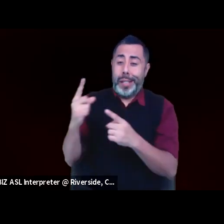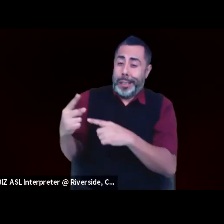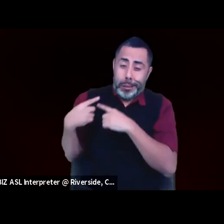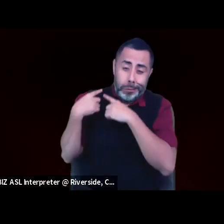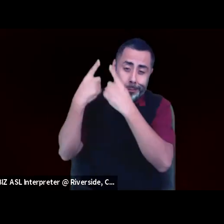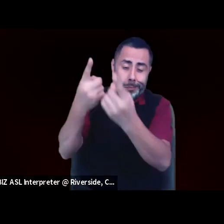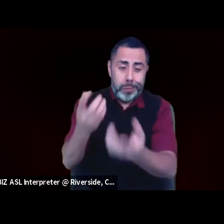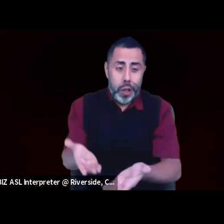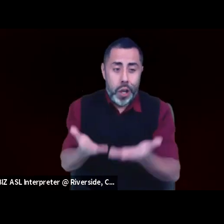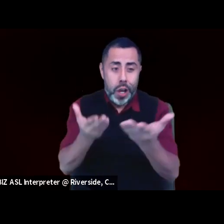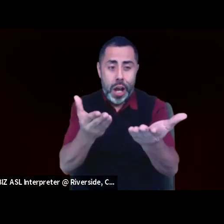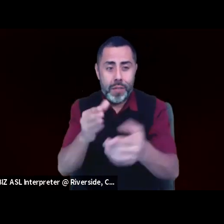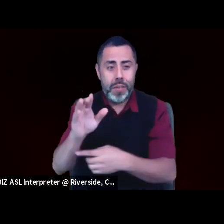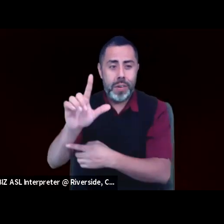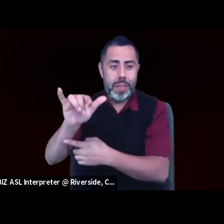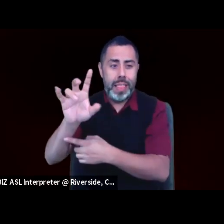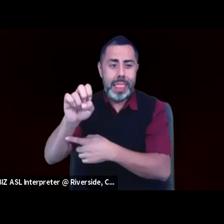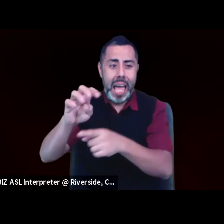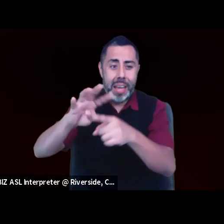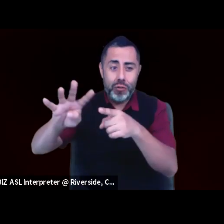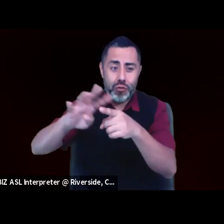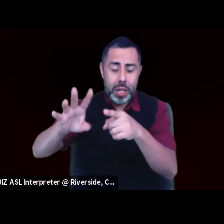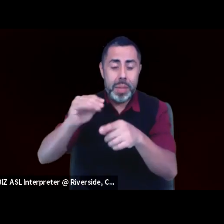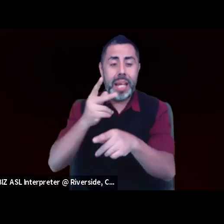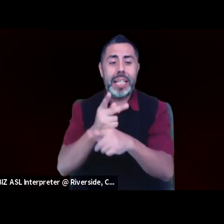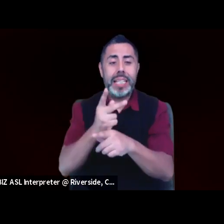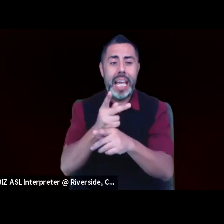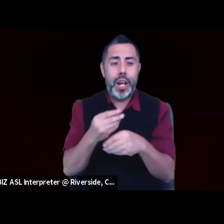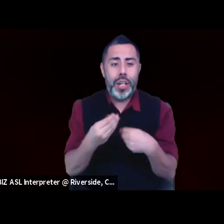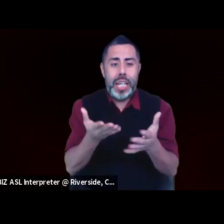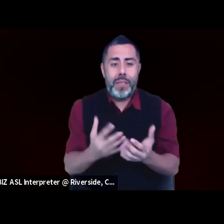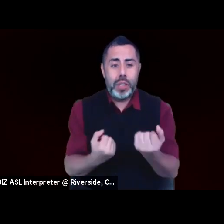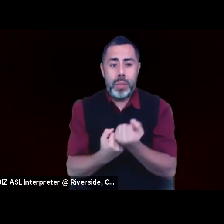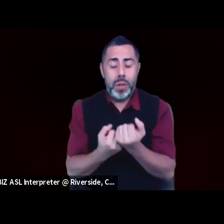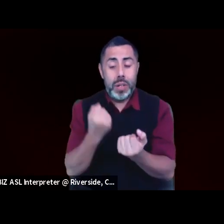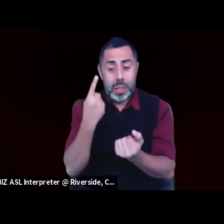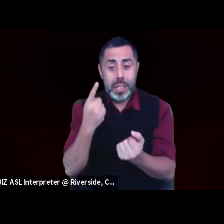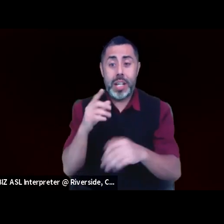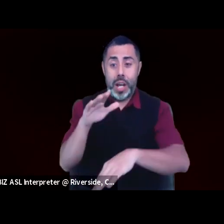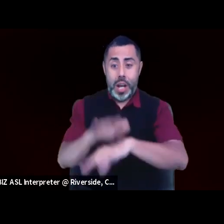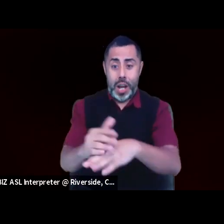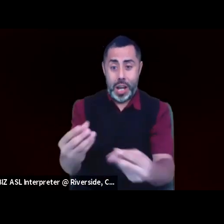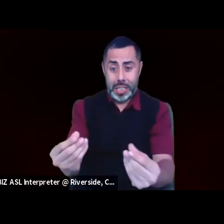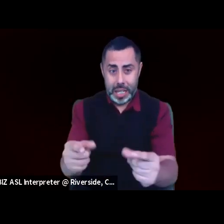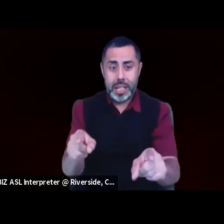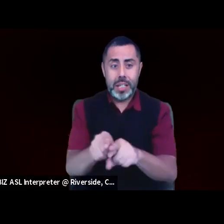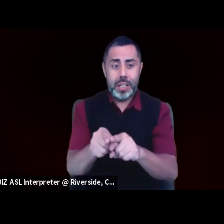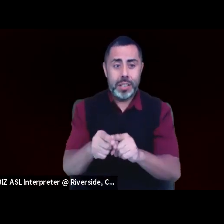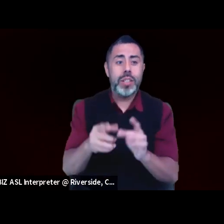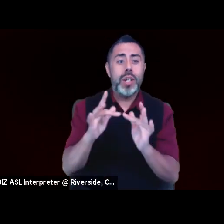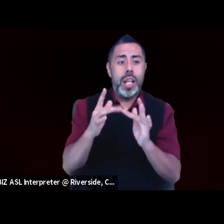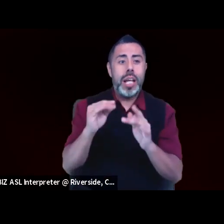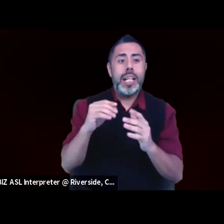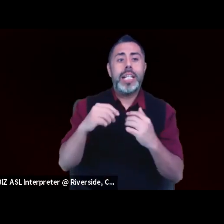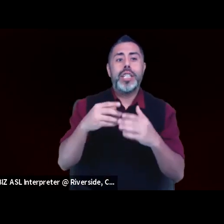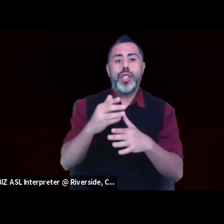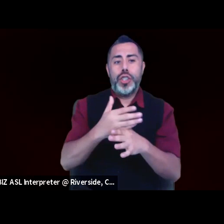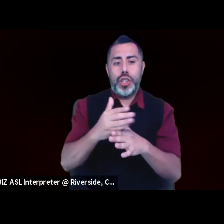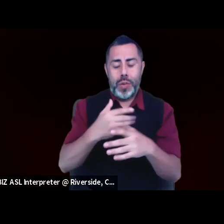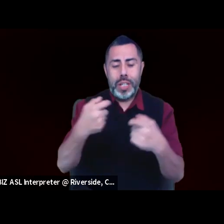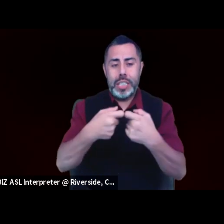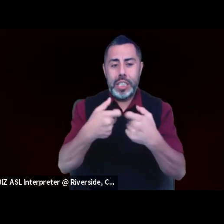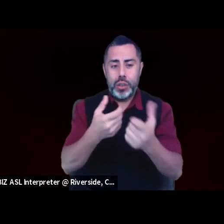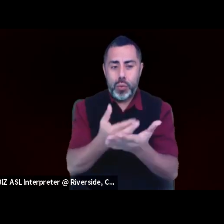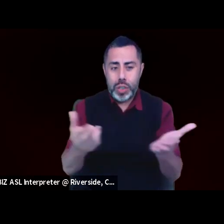caregiver support, not only on site, but also sharing digital resources for caregivers. We've been providing free webinars